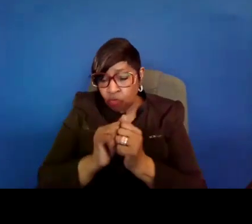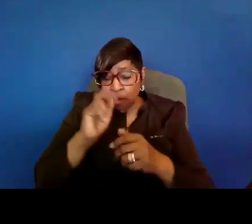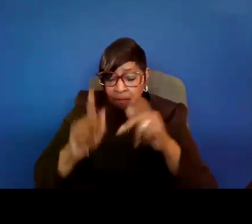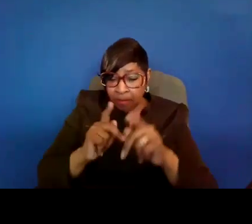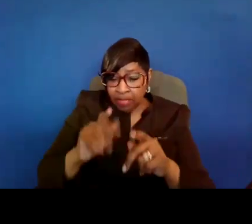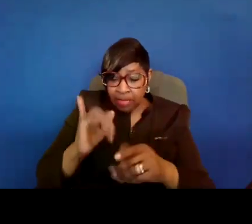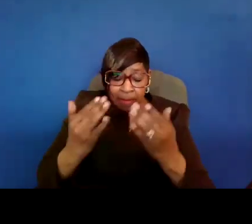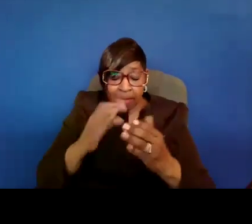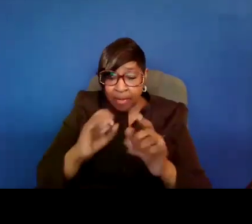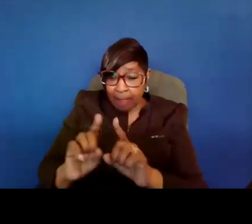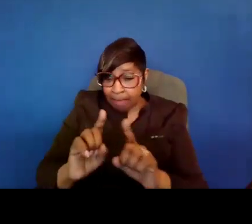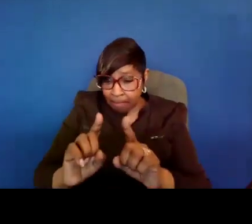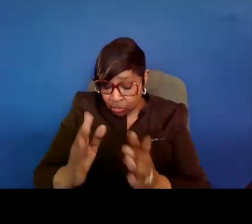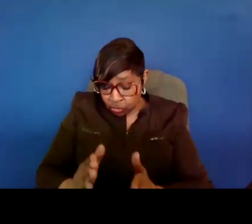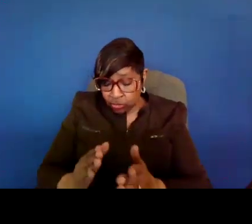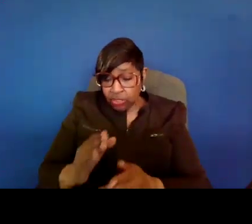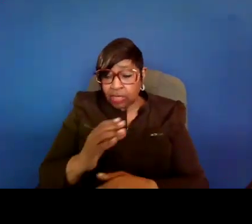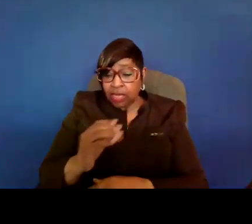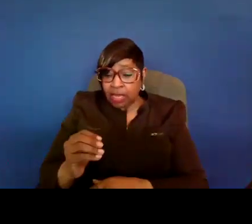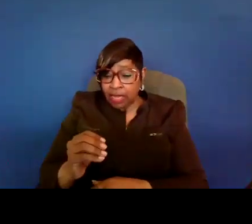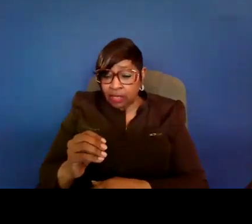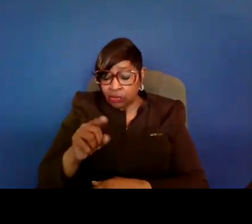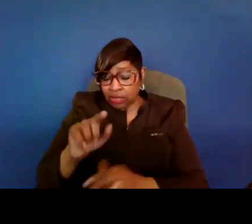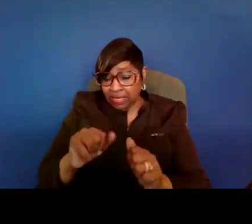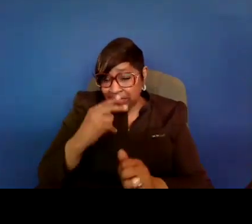that mentor or can, at least be a connection.